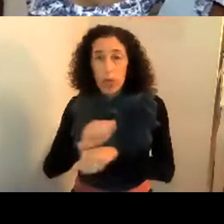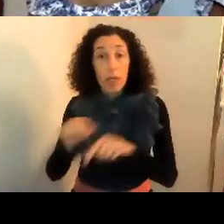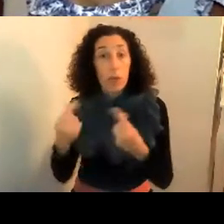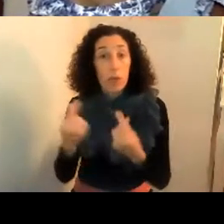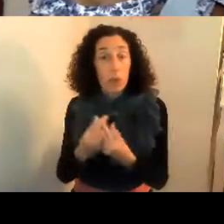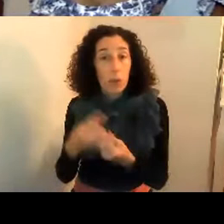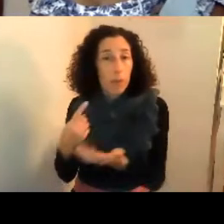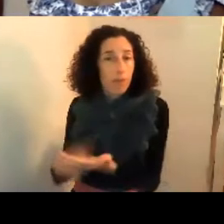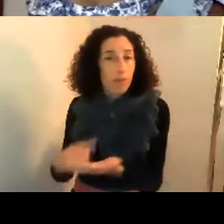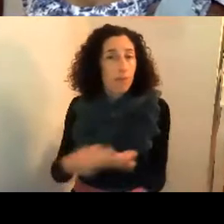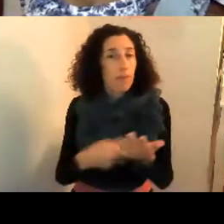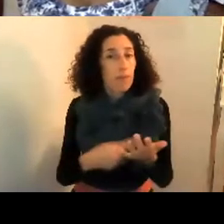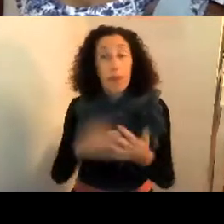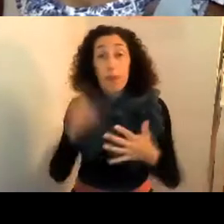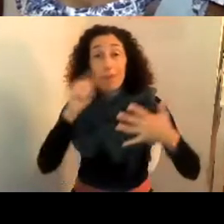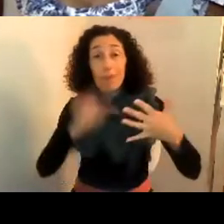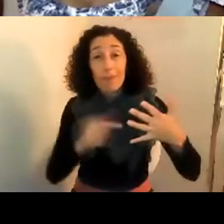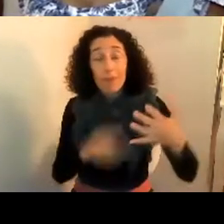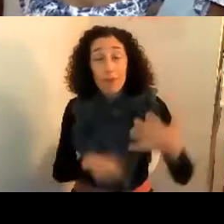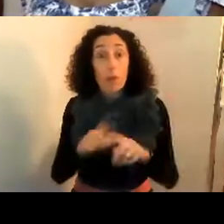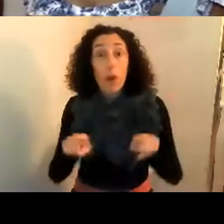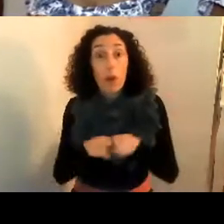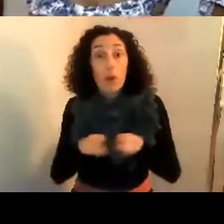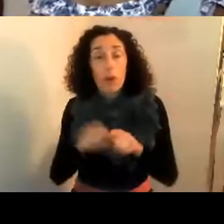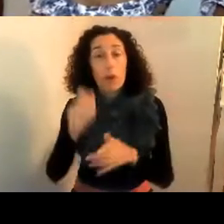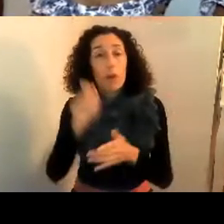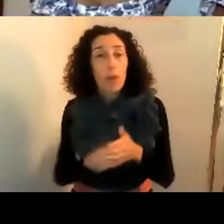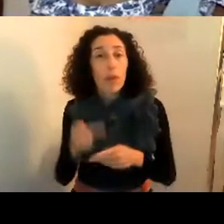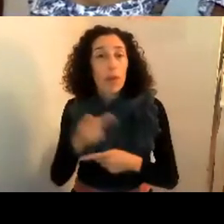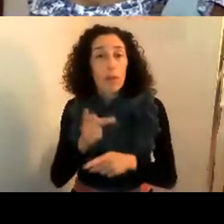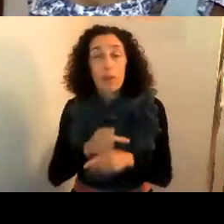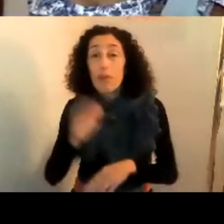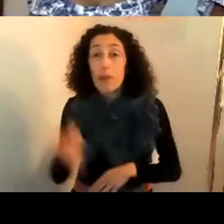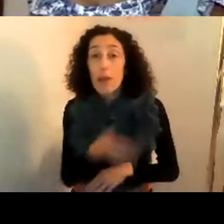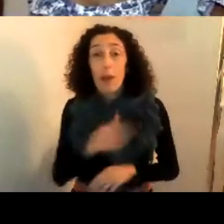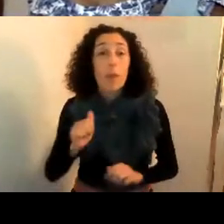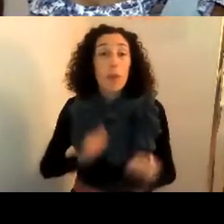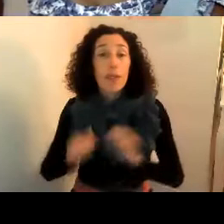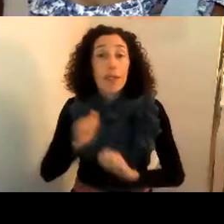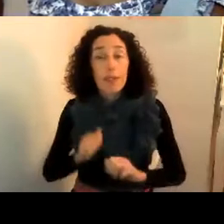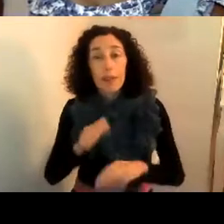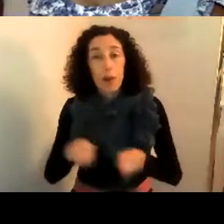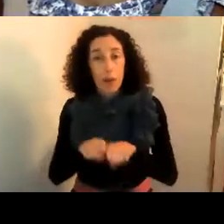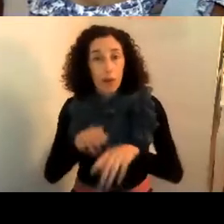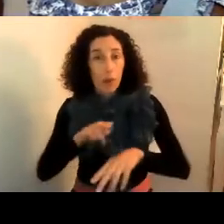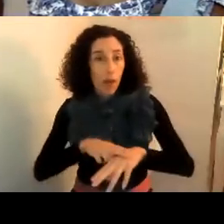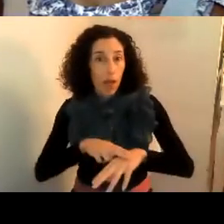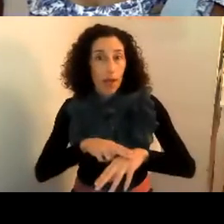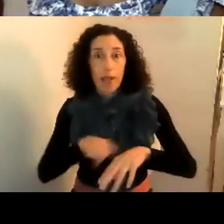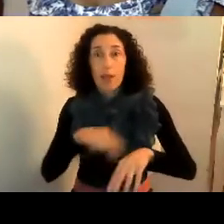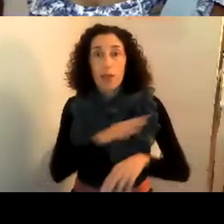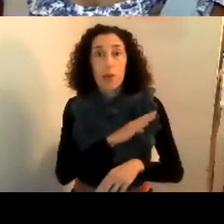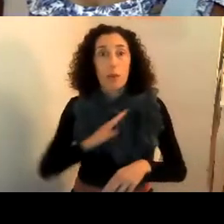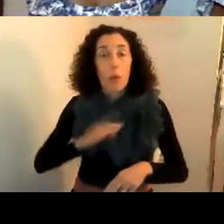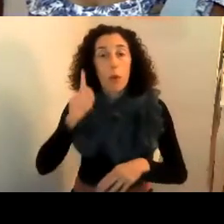And in her spare time, she wrote and produced a musical, and she sits on the National Board of Advisors for Art in a Changing America. I do not